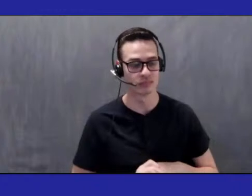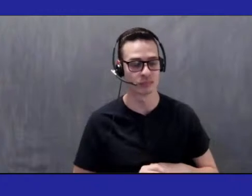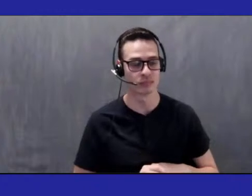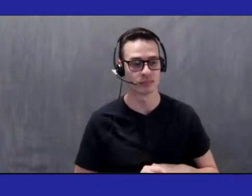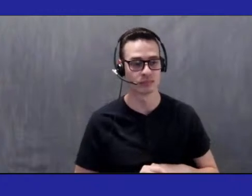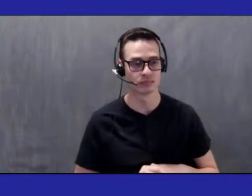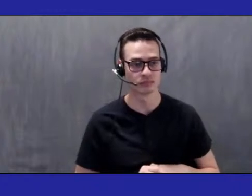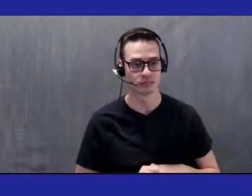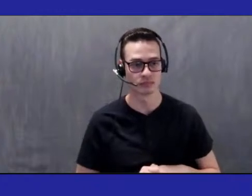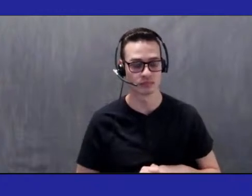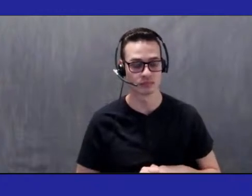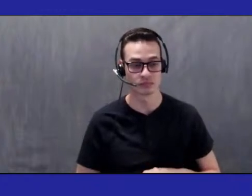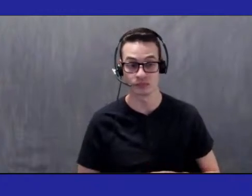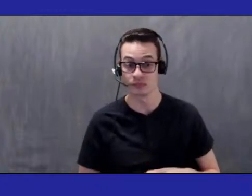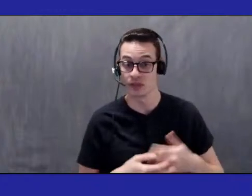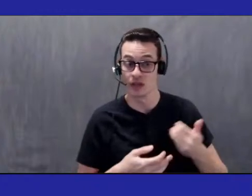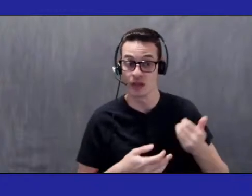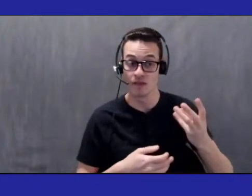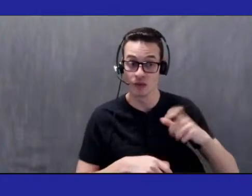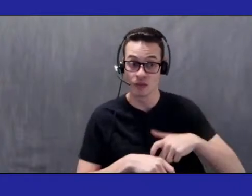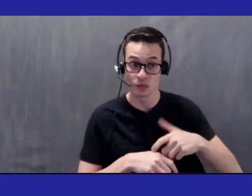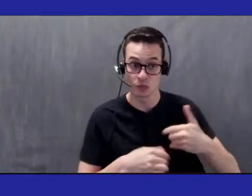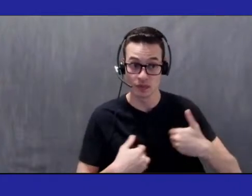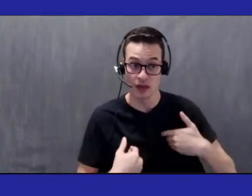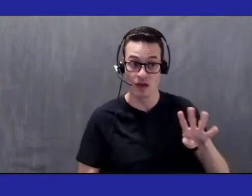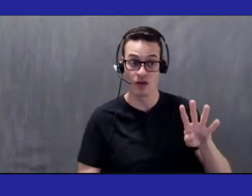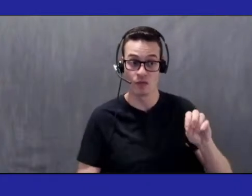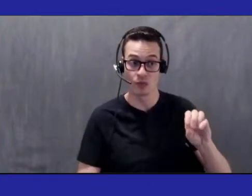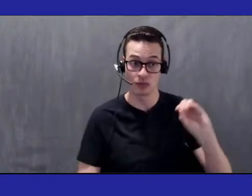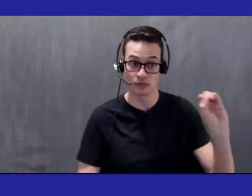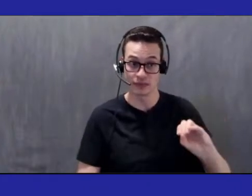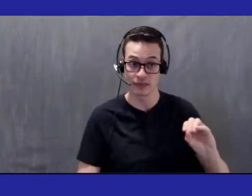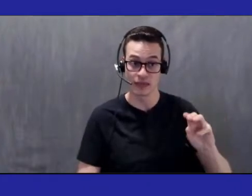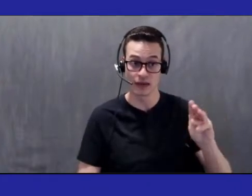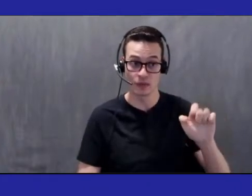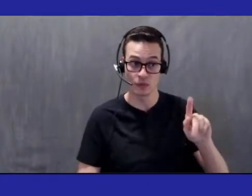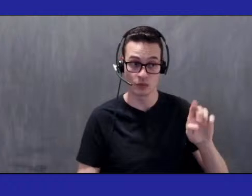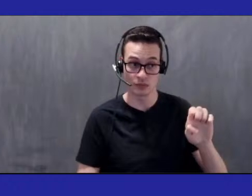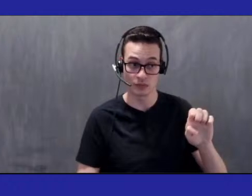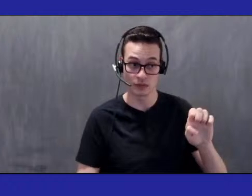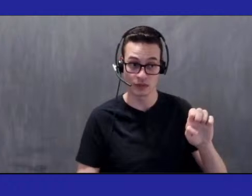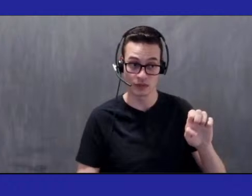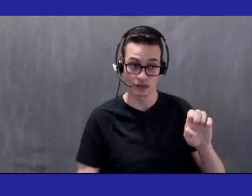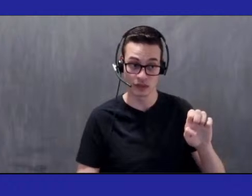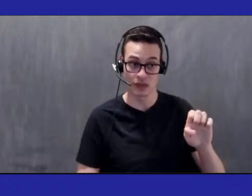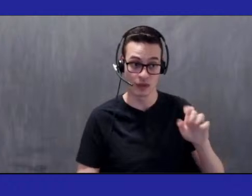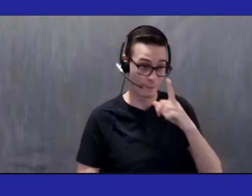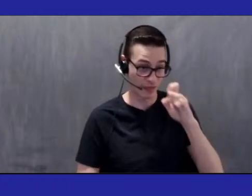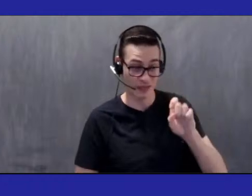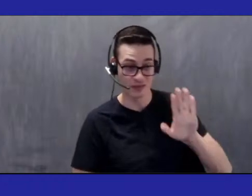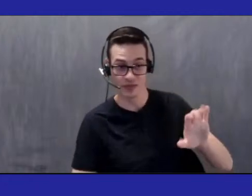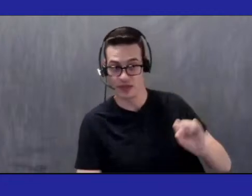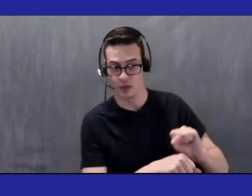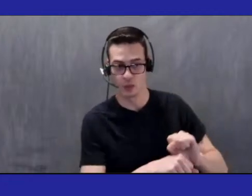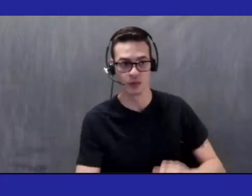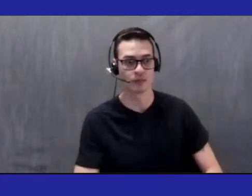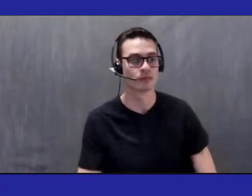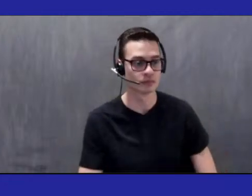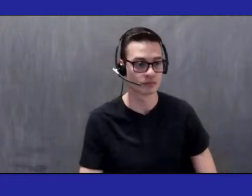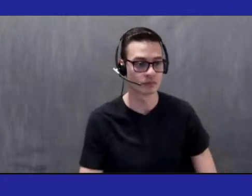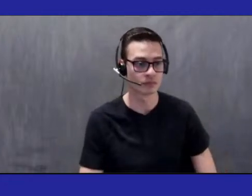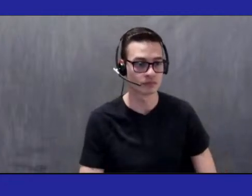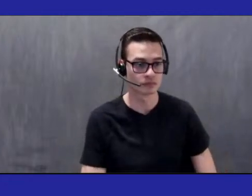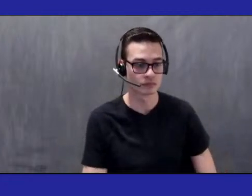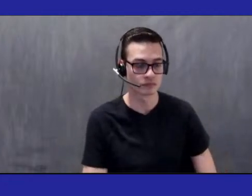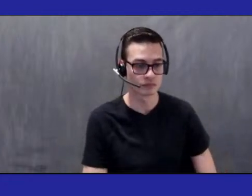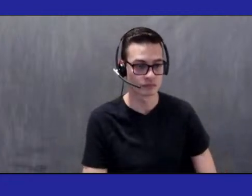months we have had up to 40% MWBE utilization with right sourcing as a result. We also partnered